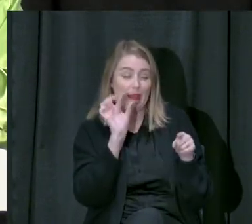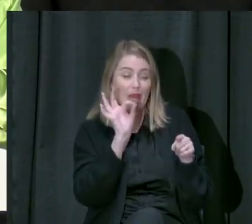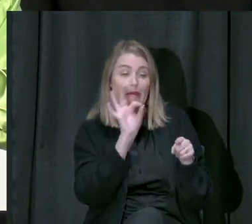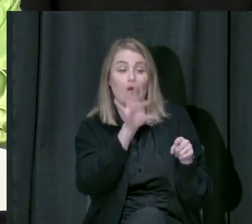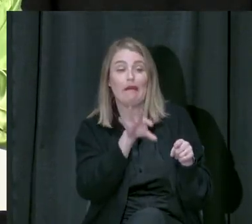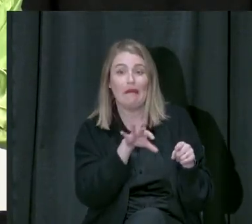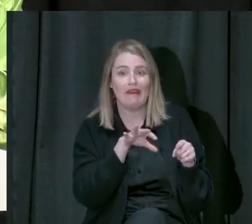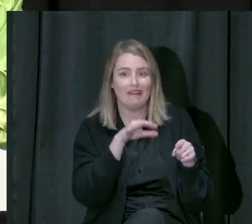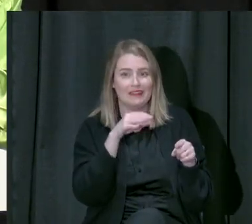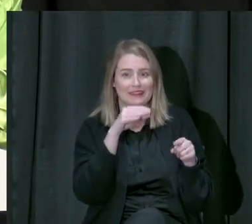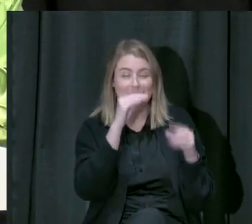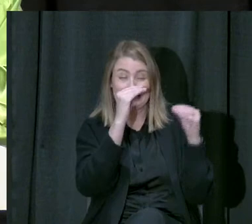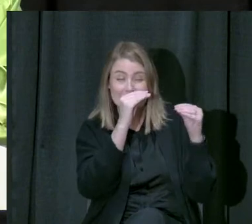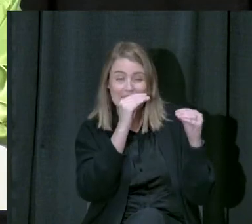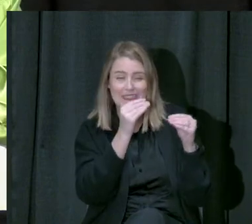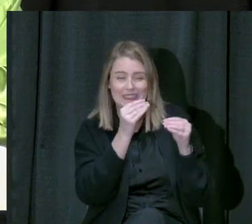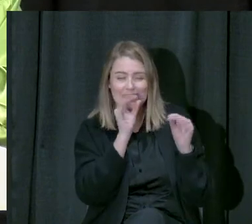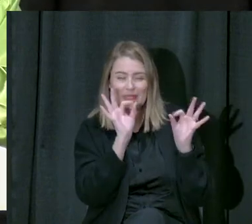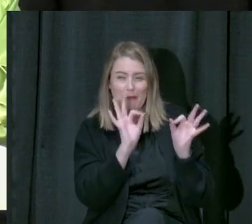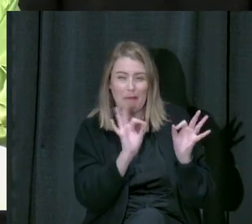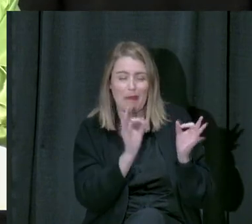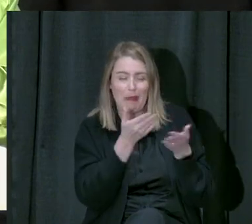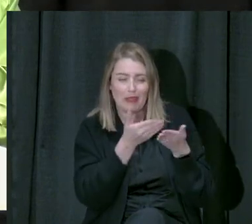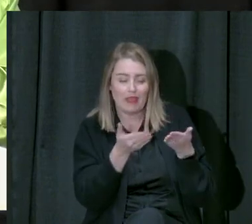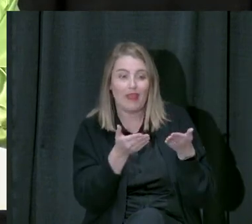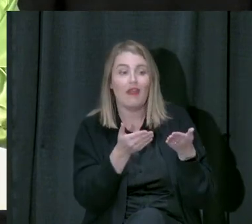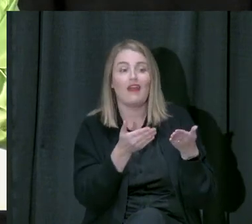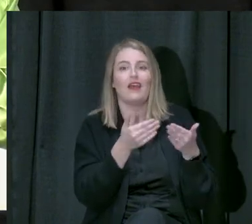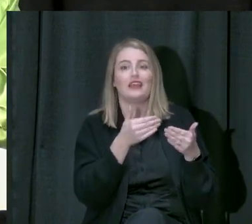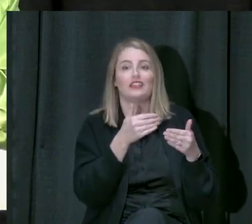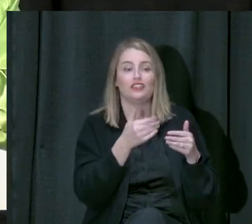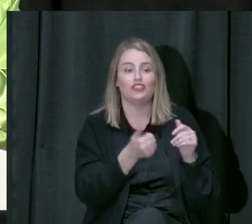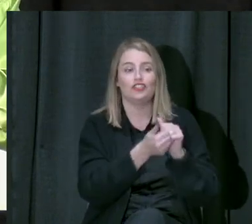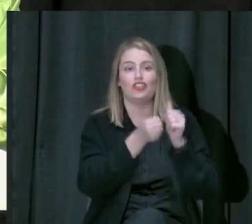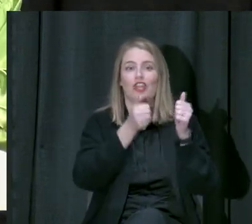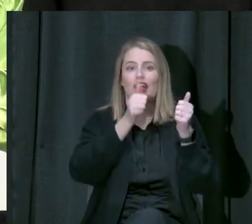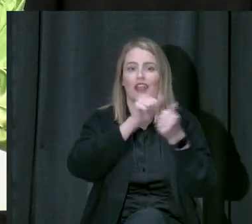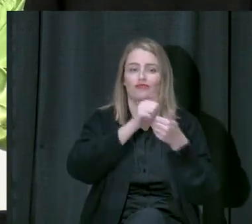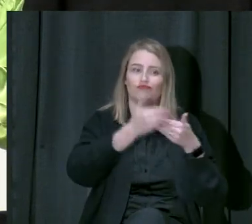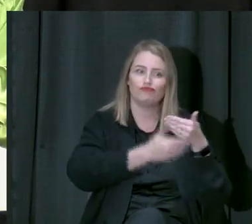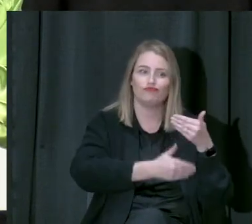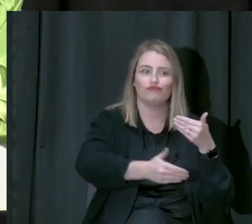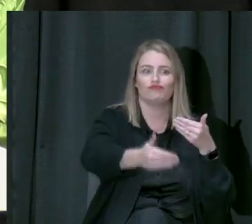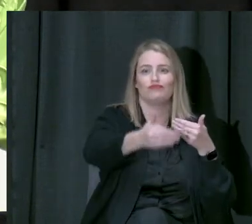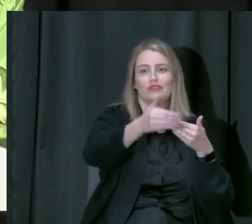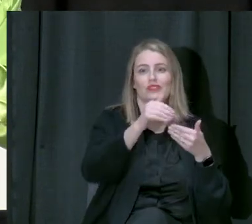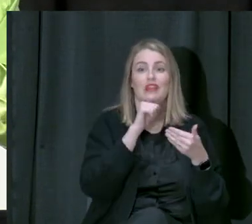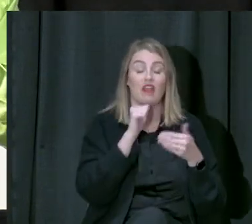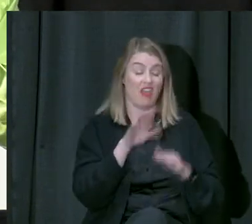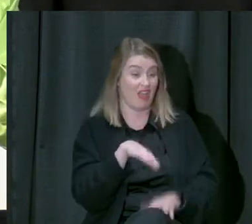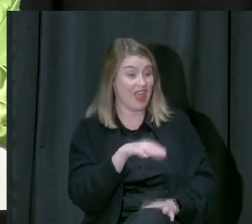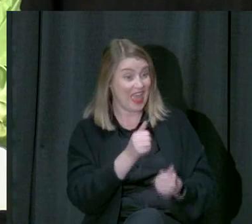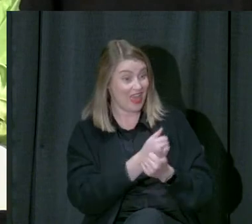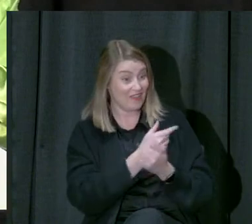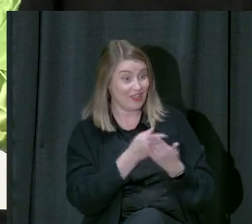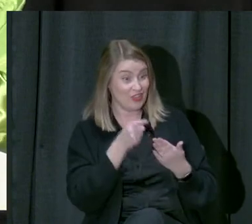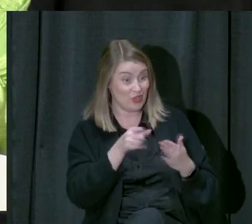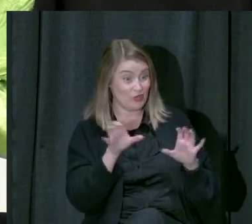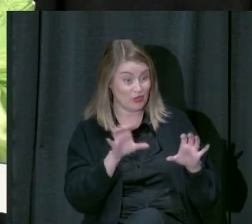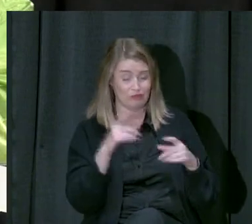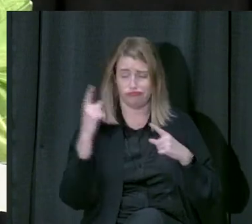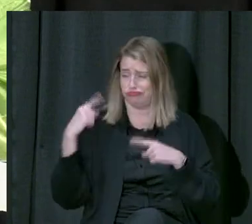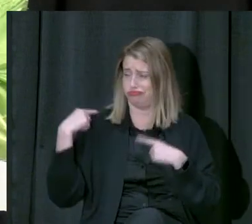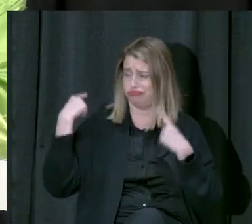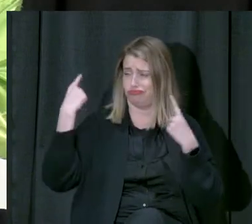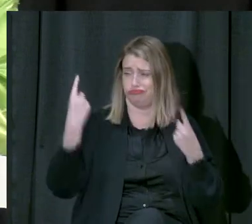teach them the small things, then gradual change over time becomes easier than, hey, everything you've been doing before is wrong, now you